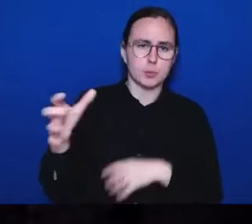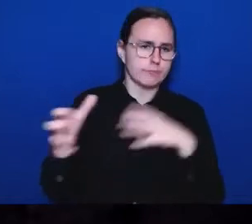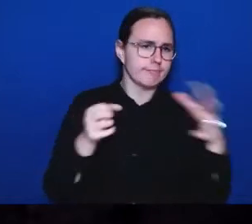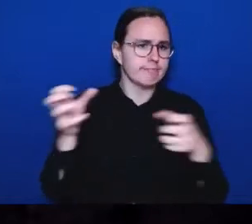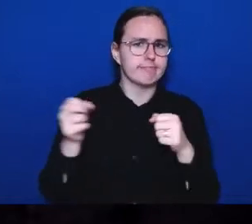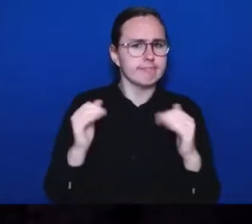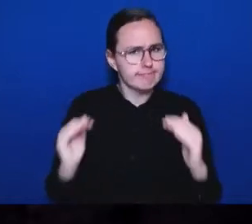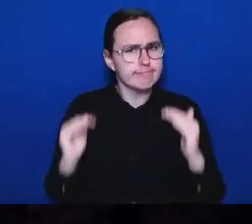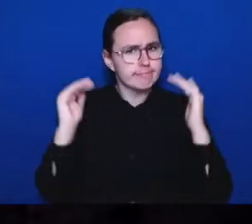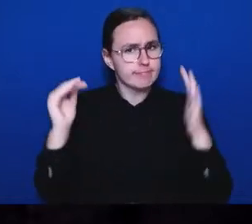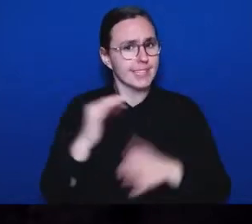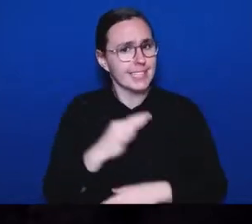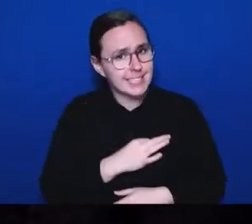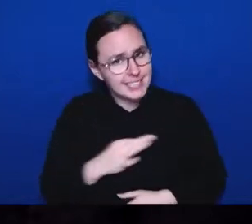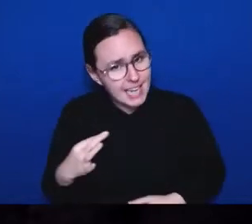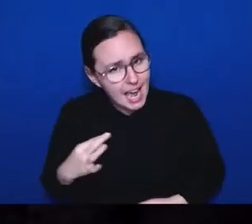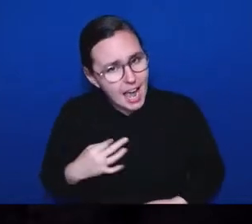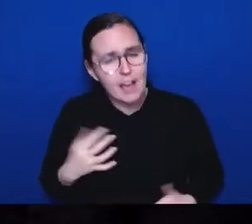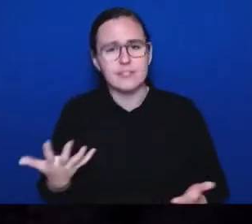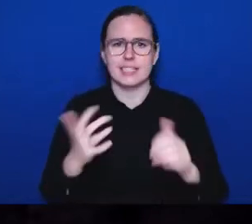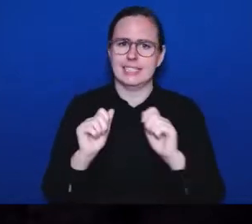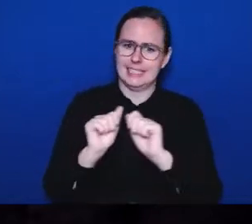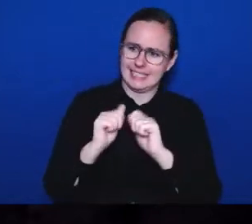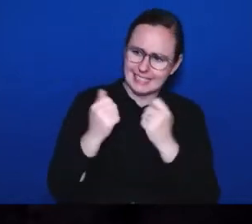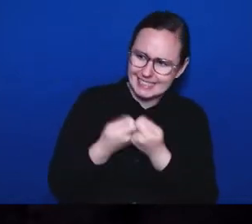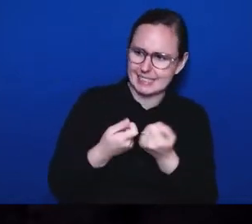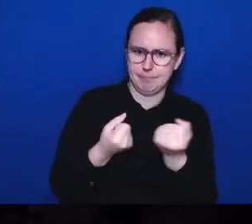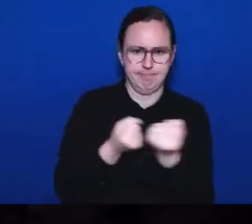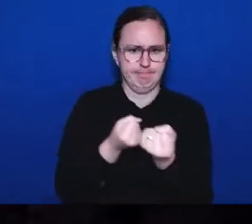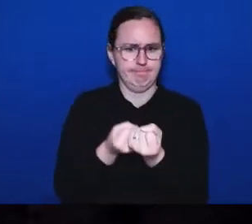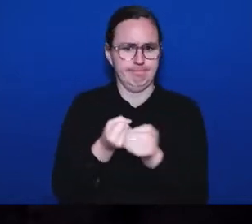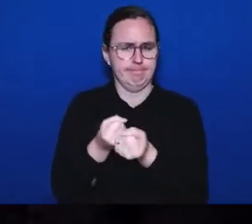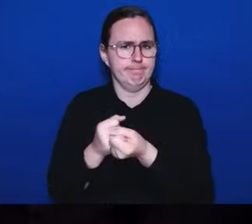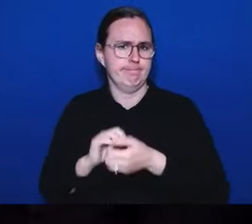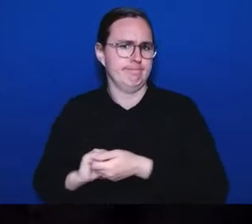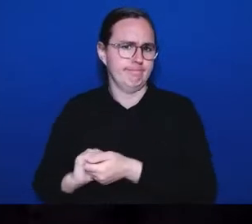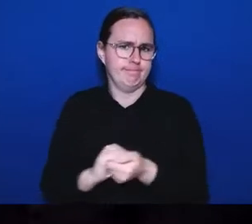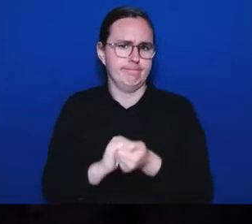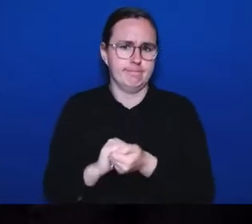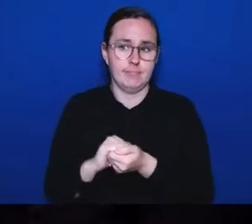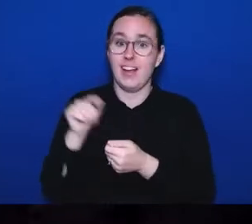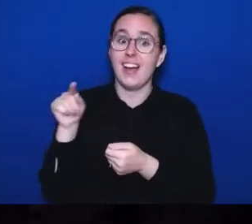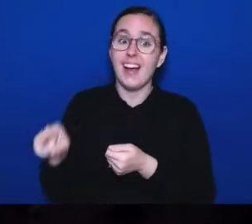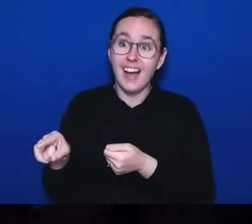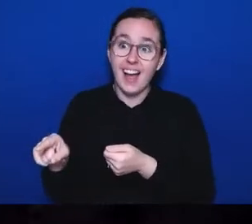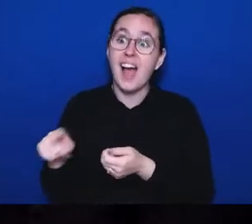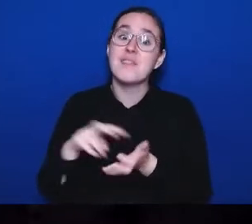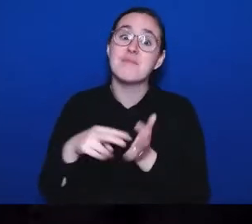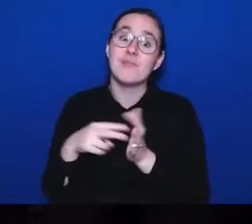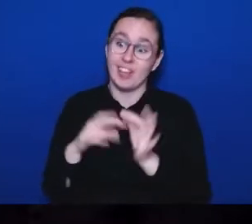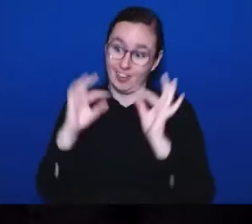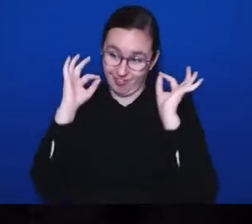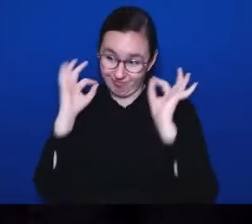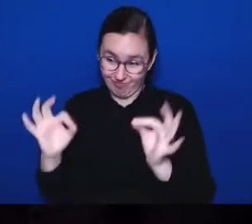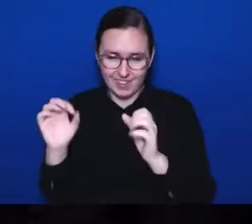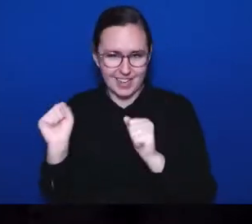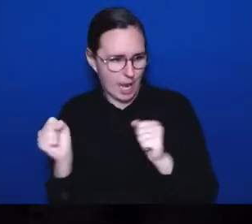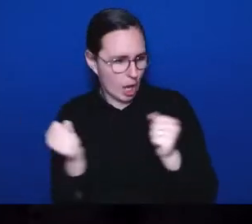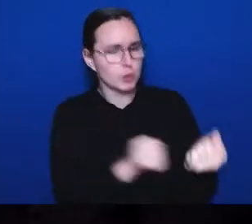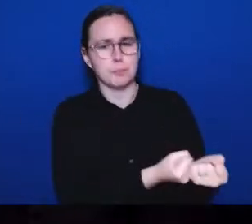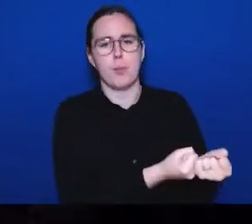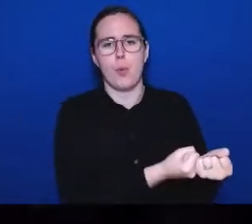doing the best we can for our patients. And Minister Dix is right. This is the first time we've ever implemented such a change. Thank